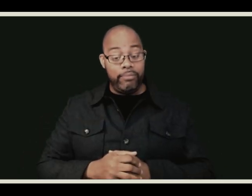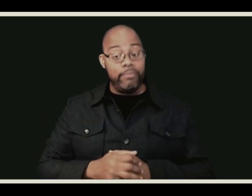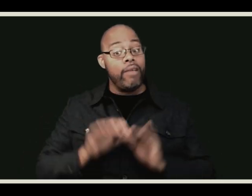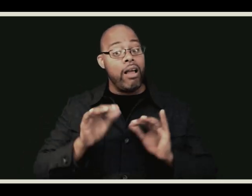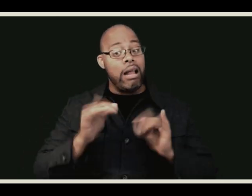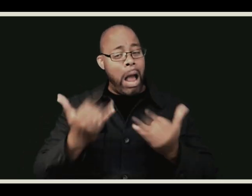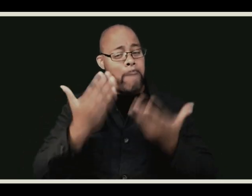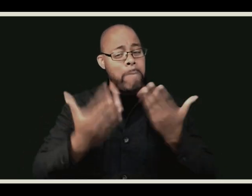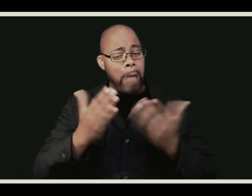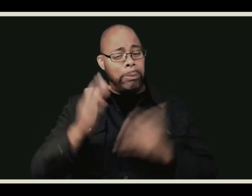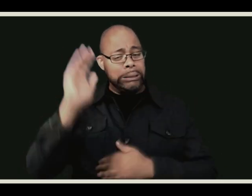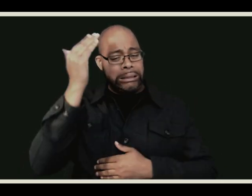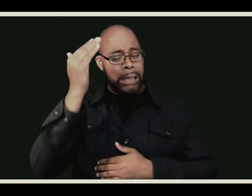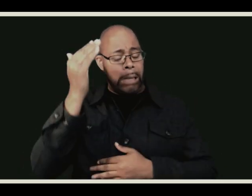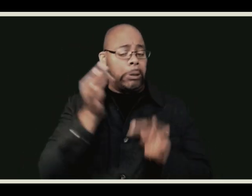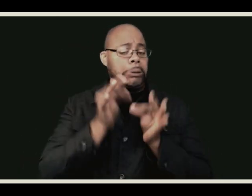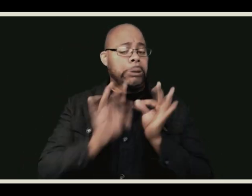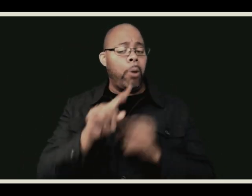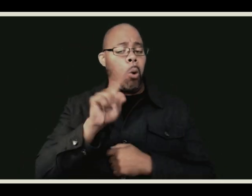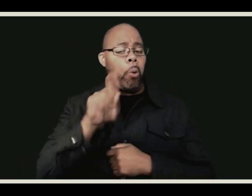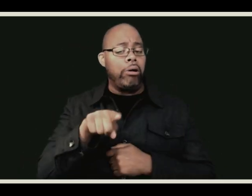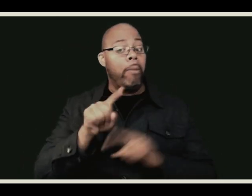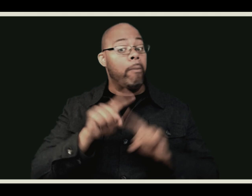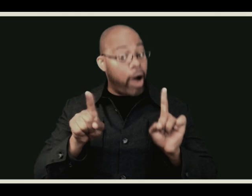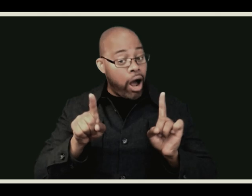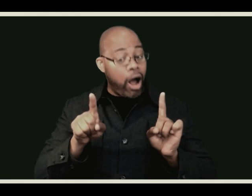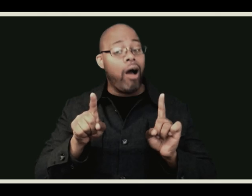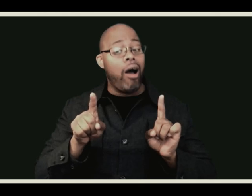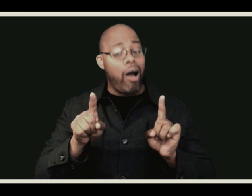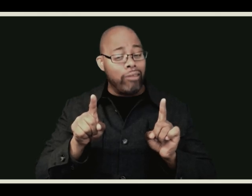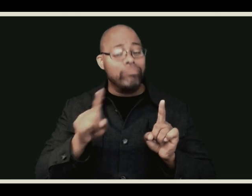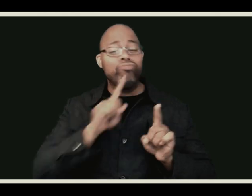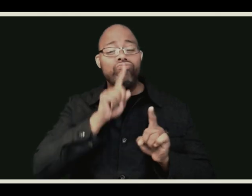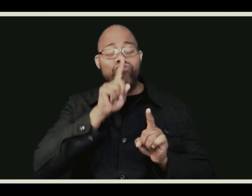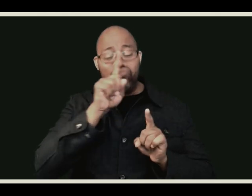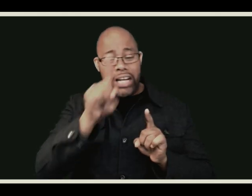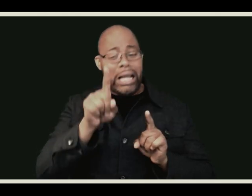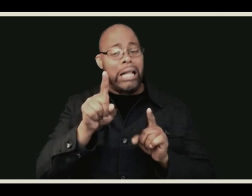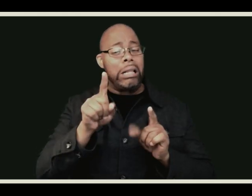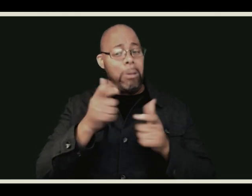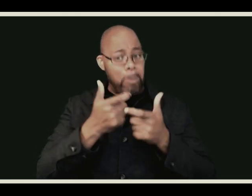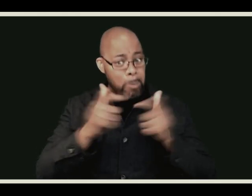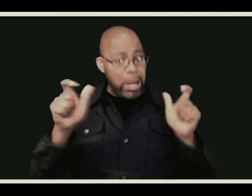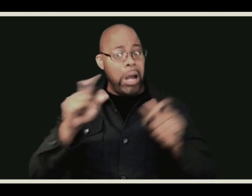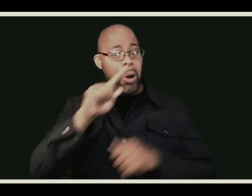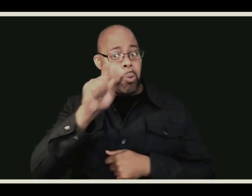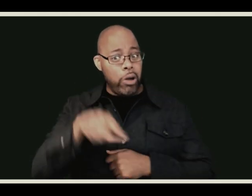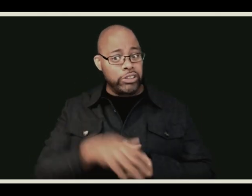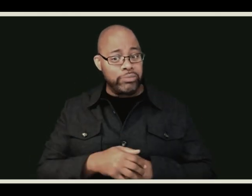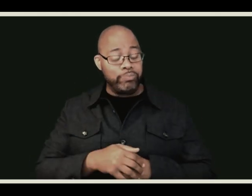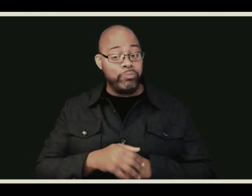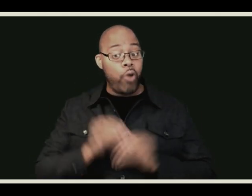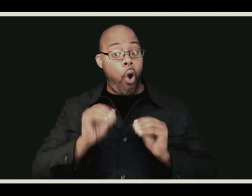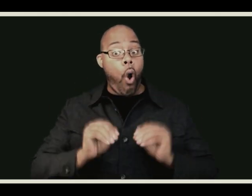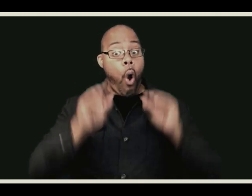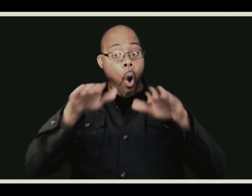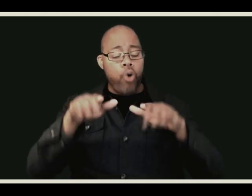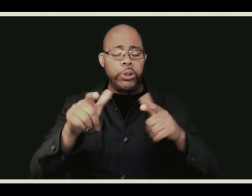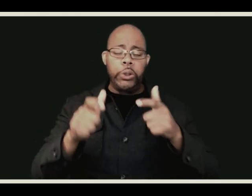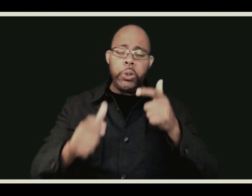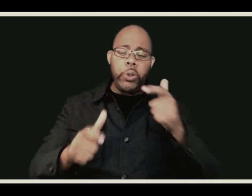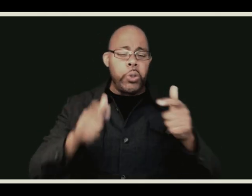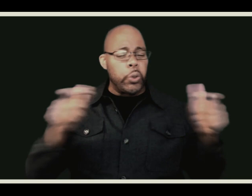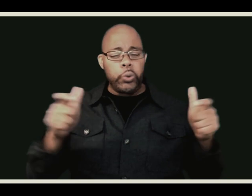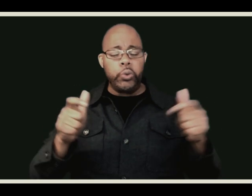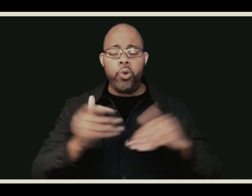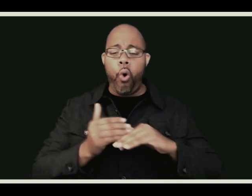Now, this may seem like a simple question, but there's a lot more here than meets the eye. Our ocean is gigantic,